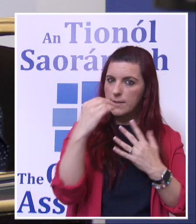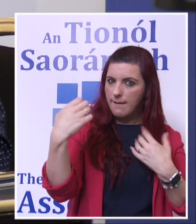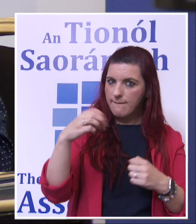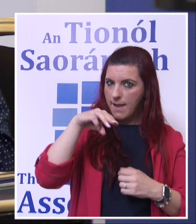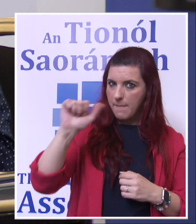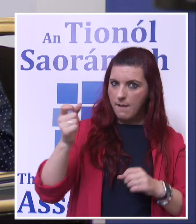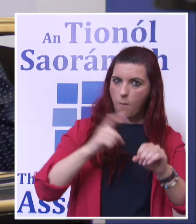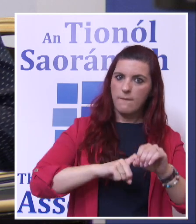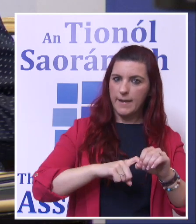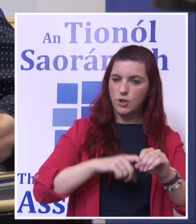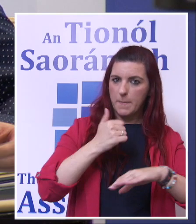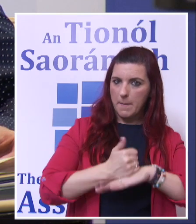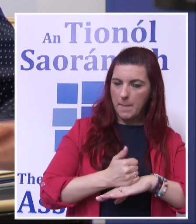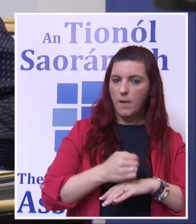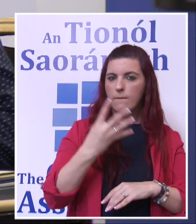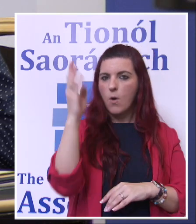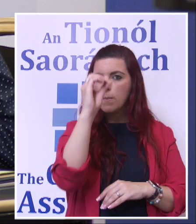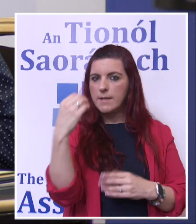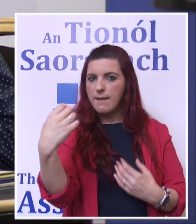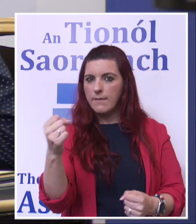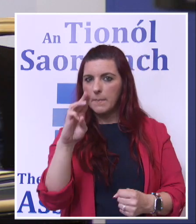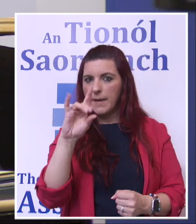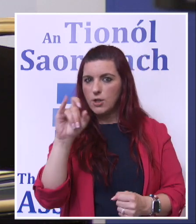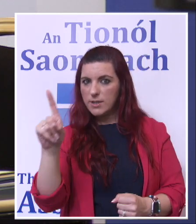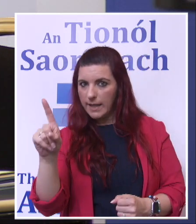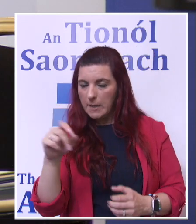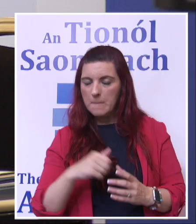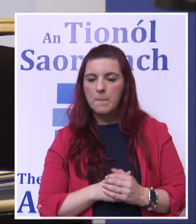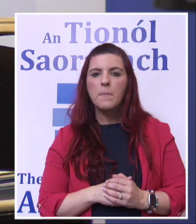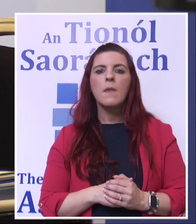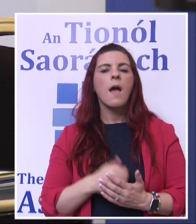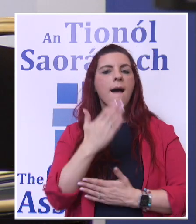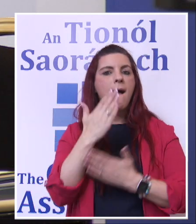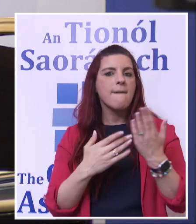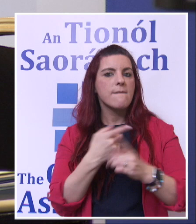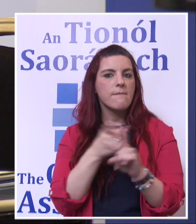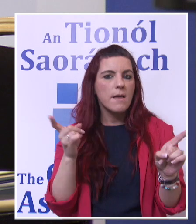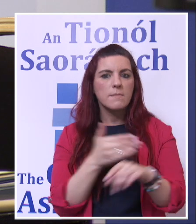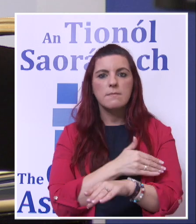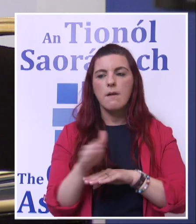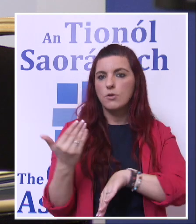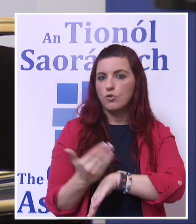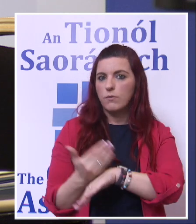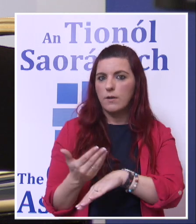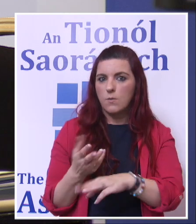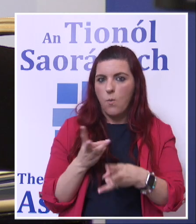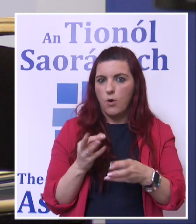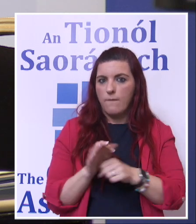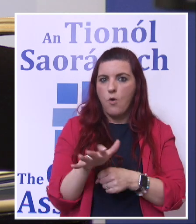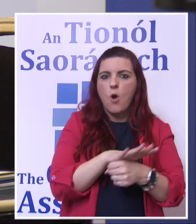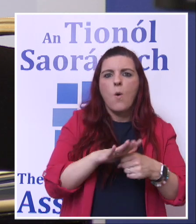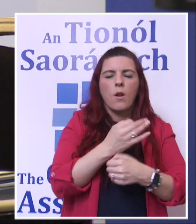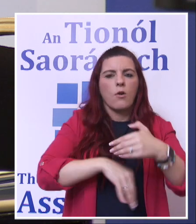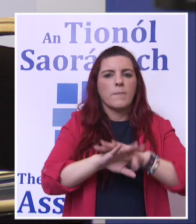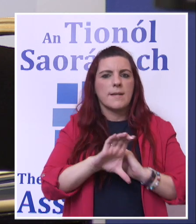master's qualification and 4% a PhD. Half of them started their careers in local government as clerical